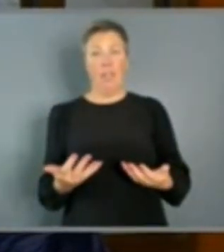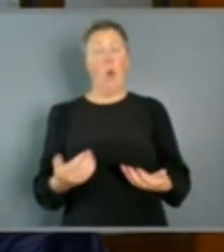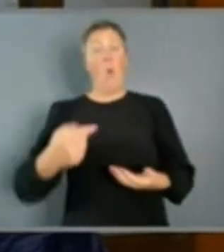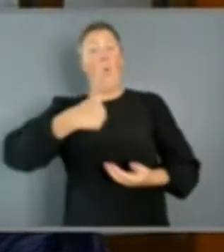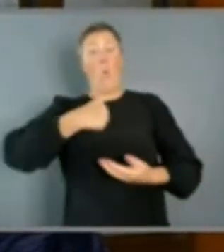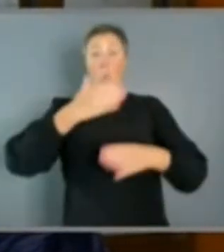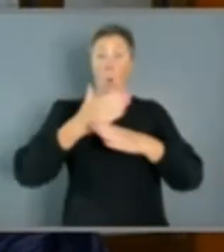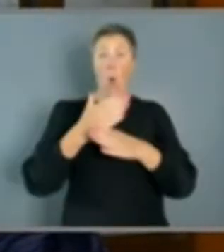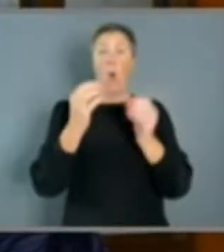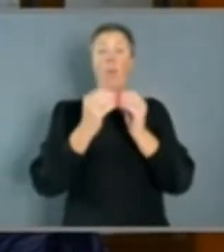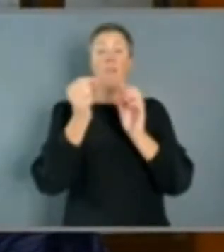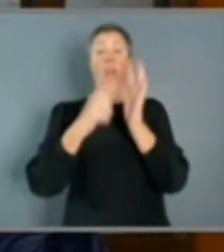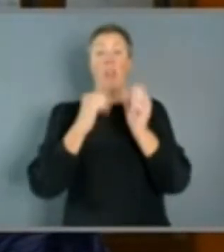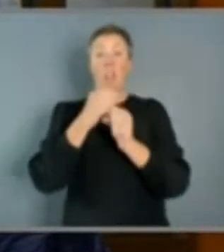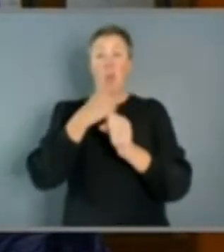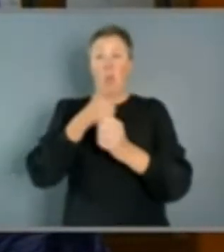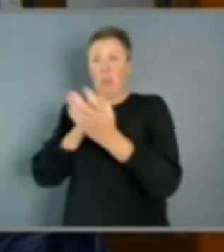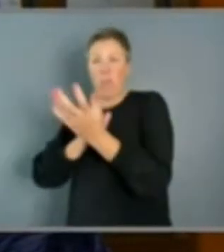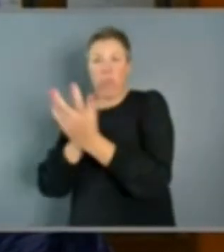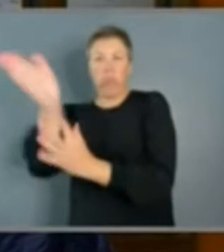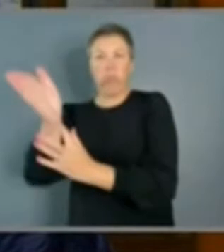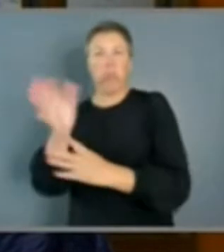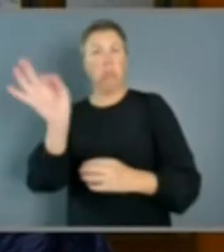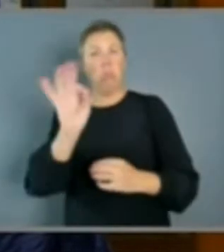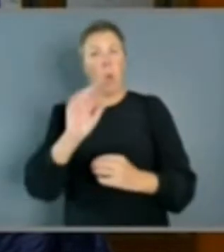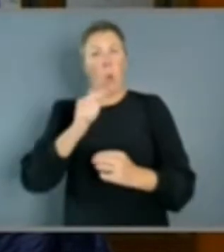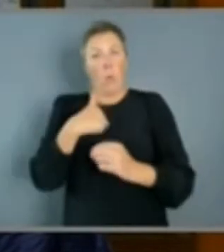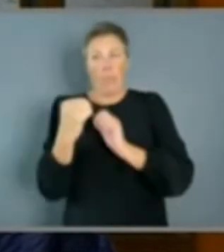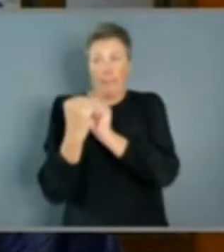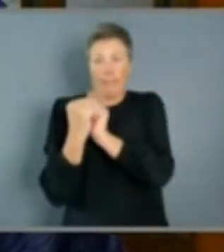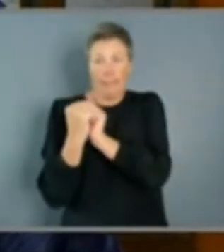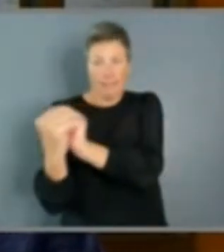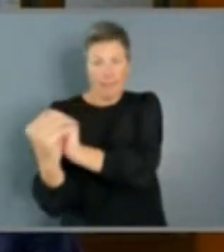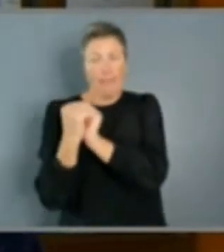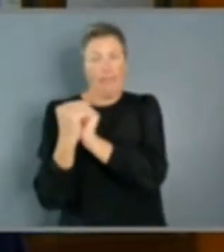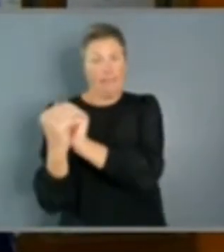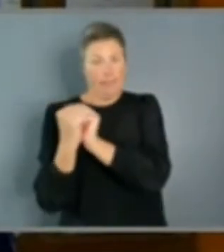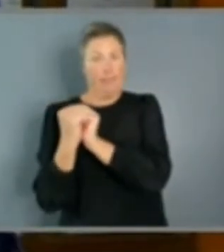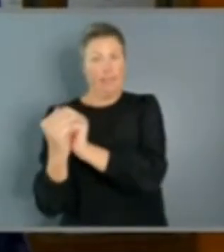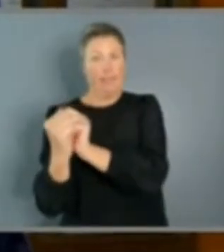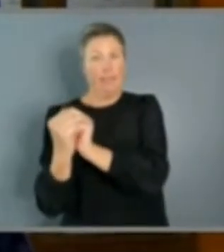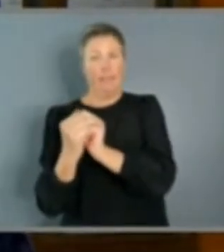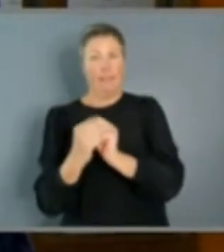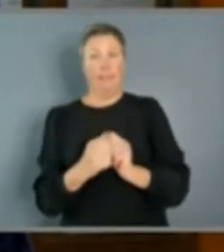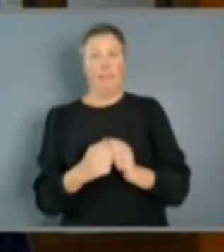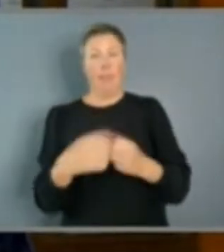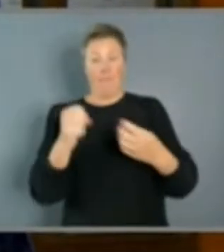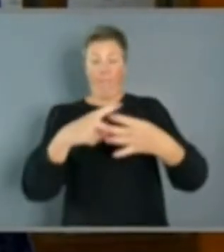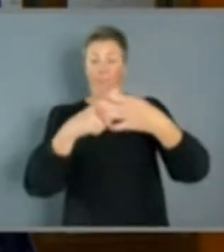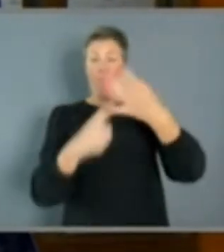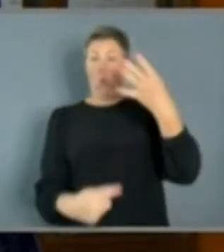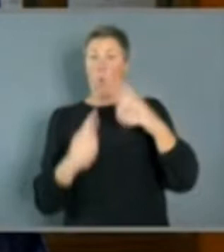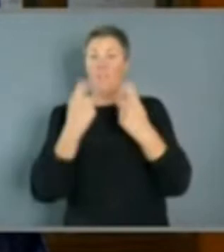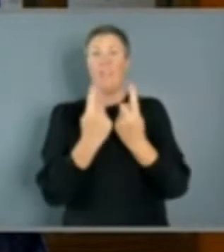with Papua New Guinea, based on their priorities and their needs. And we have identified those 4 very immediate measures that the Prime Minister